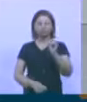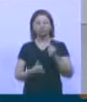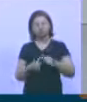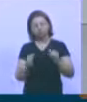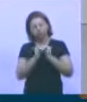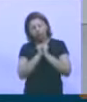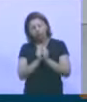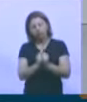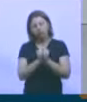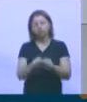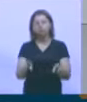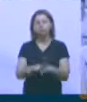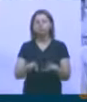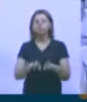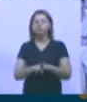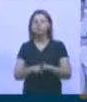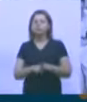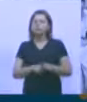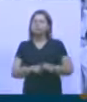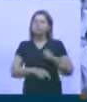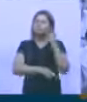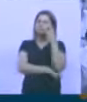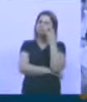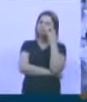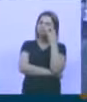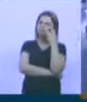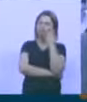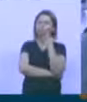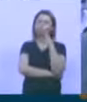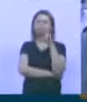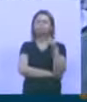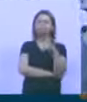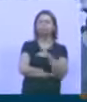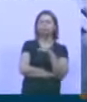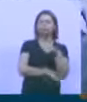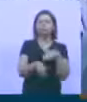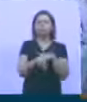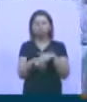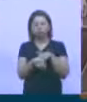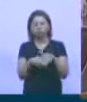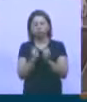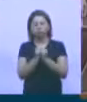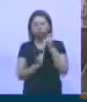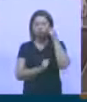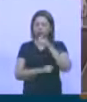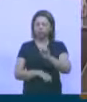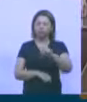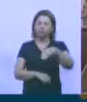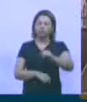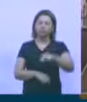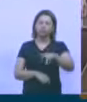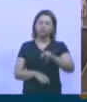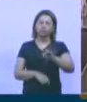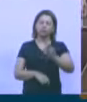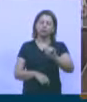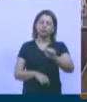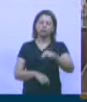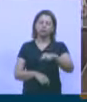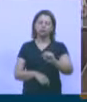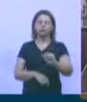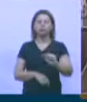também suspeitaram quando ele começou a falar com a samaritana. The religious leaders of the day were jealous of